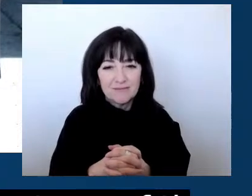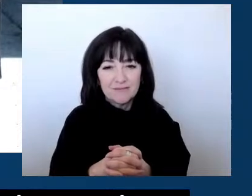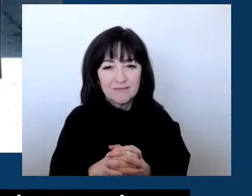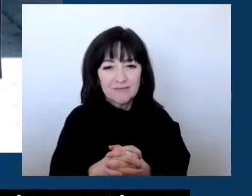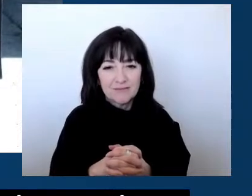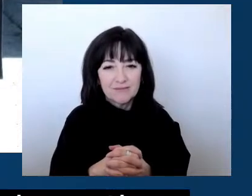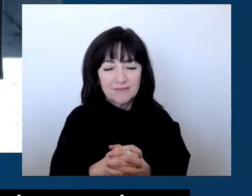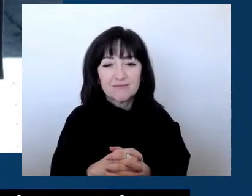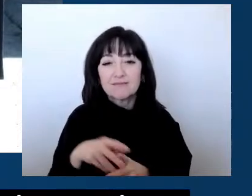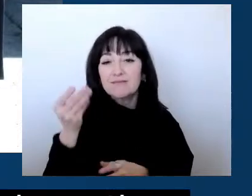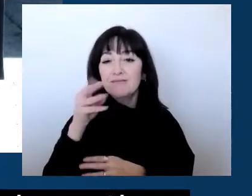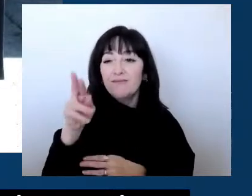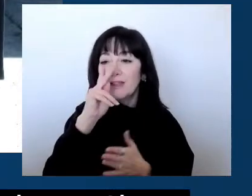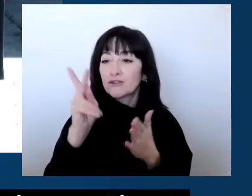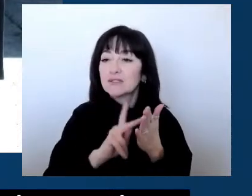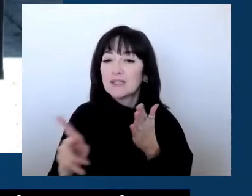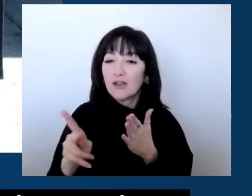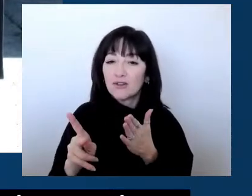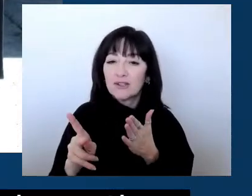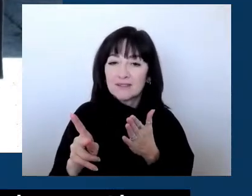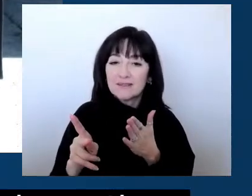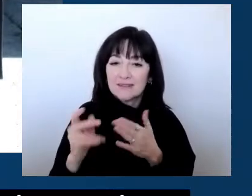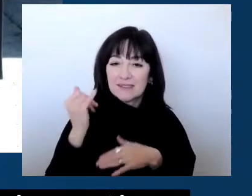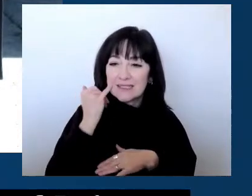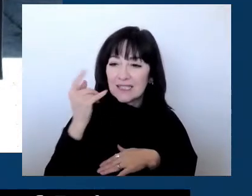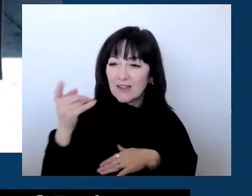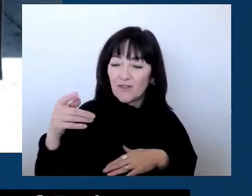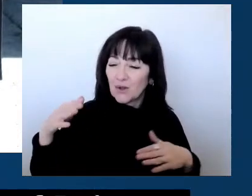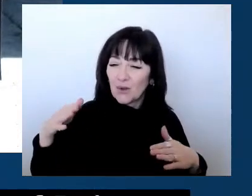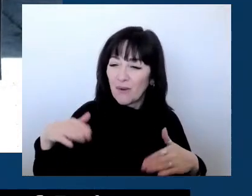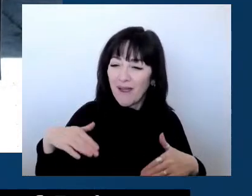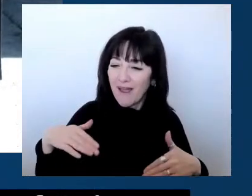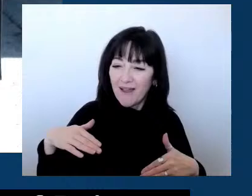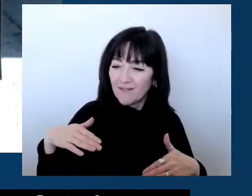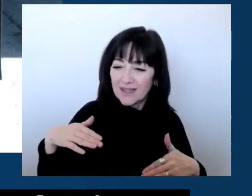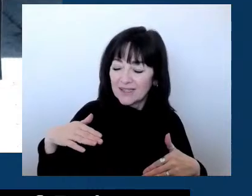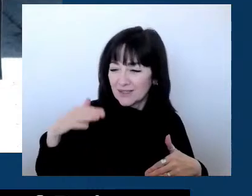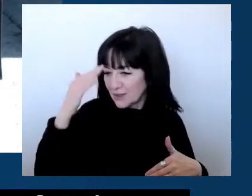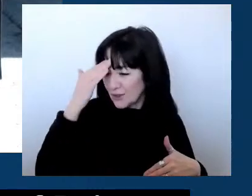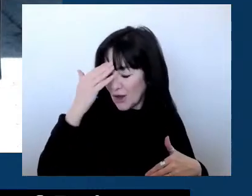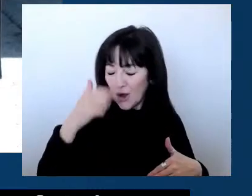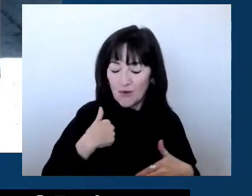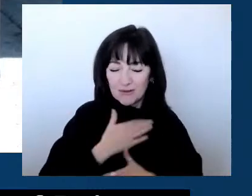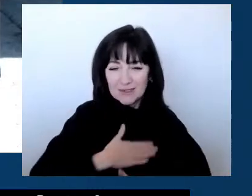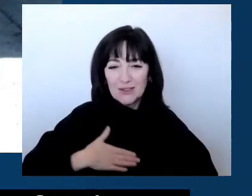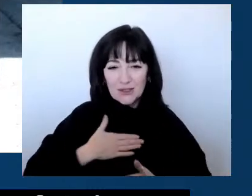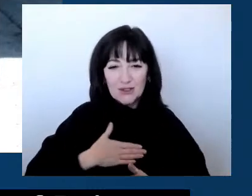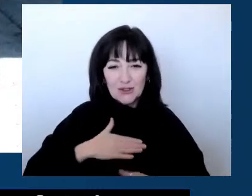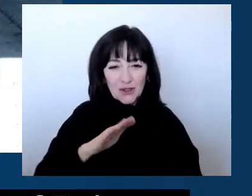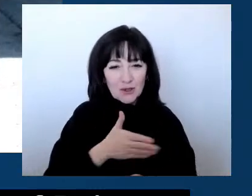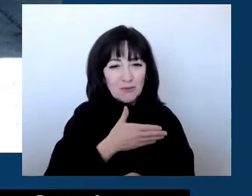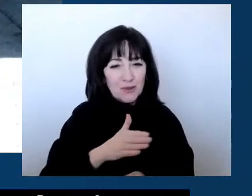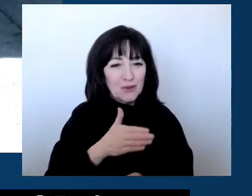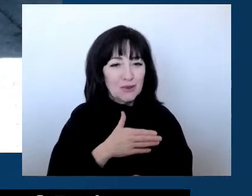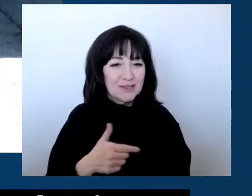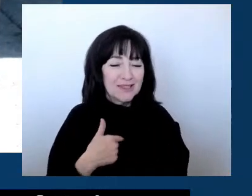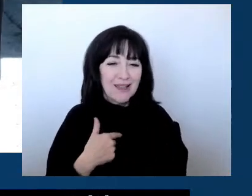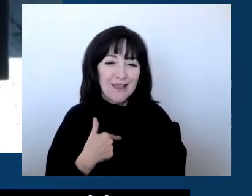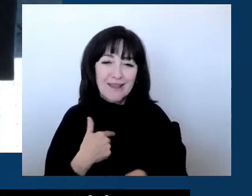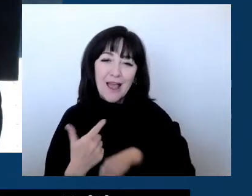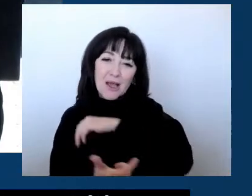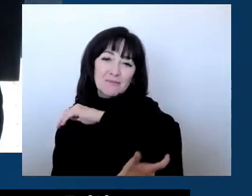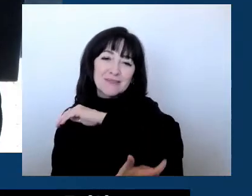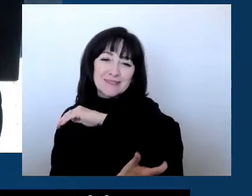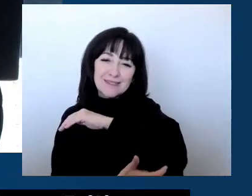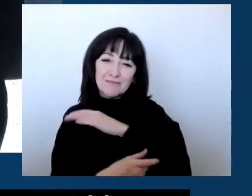Mr. Secretary, if you haven't picked it up, I like music. I'm tempted to tell you all, I'd lead us in a verse of The Who's Magic